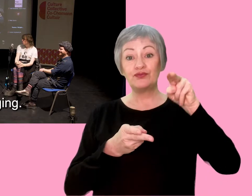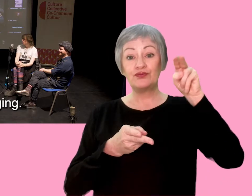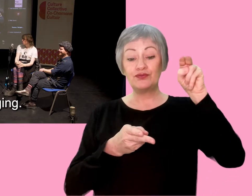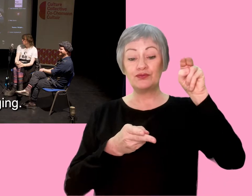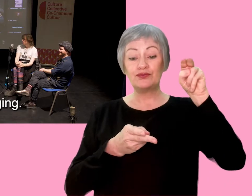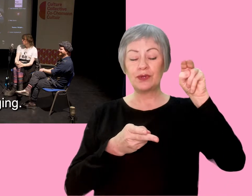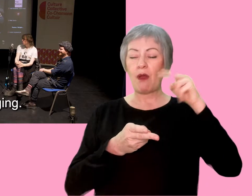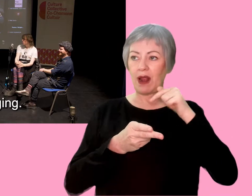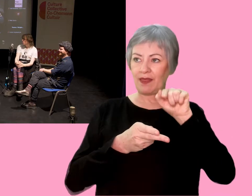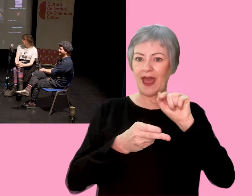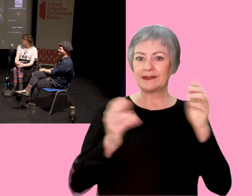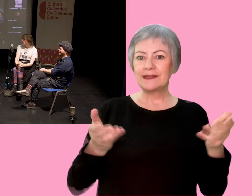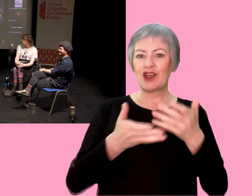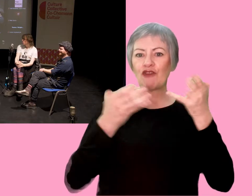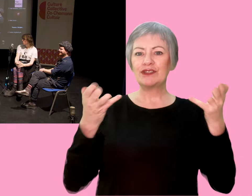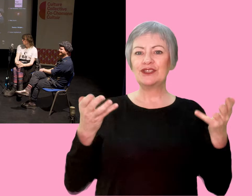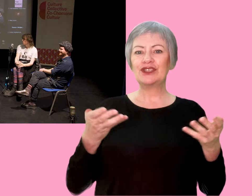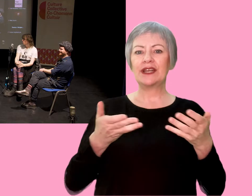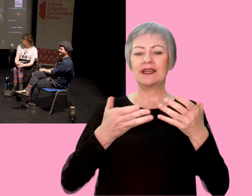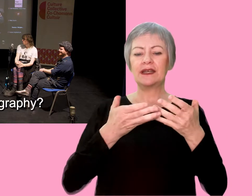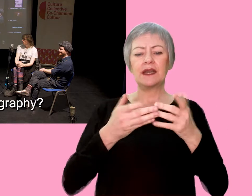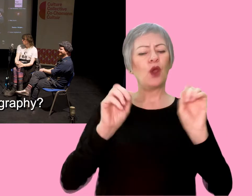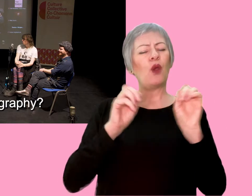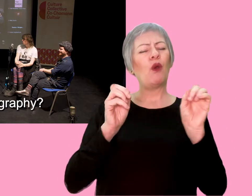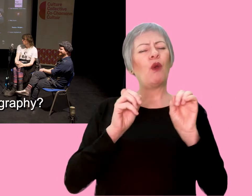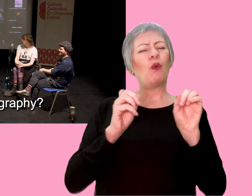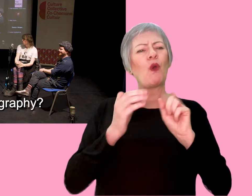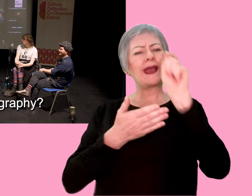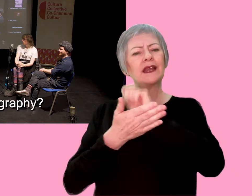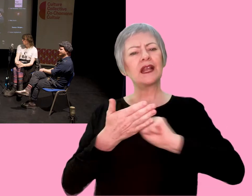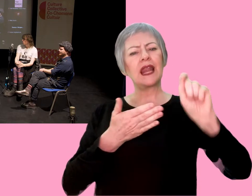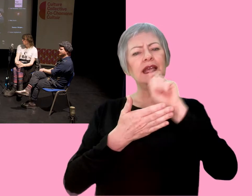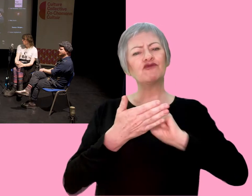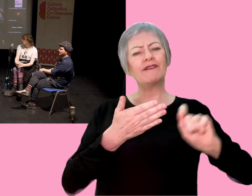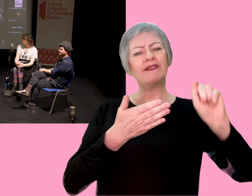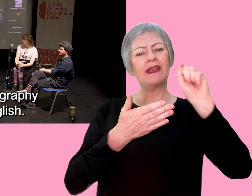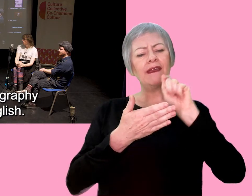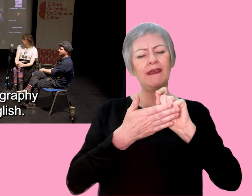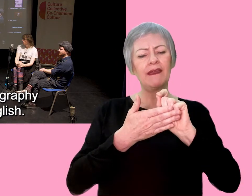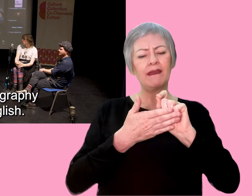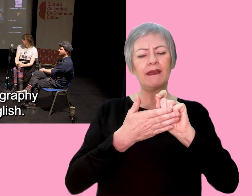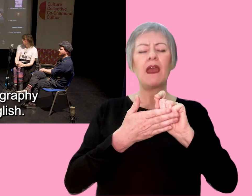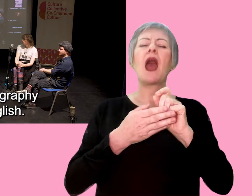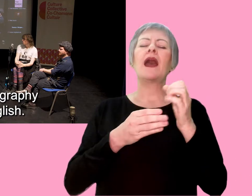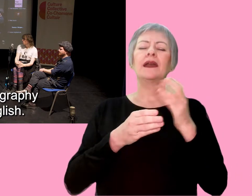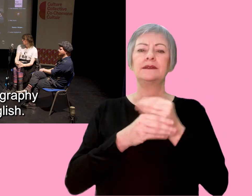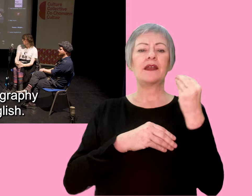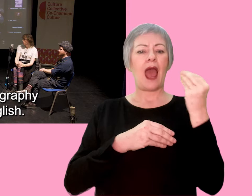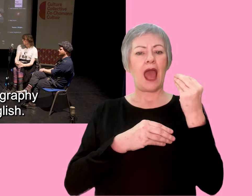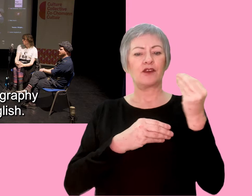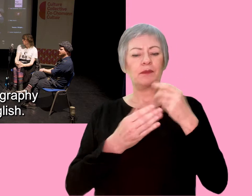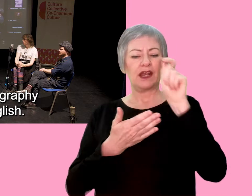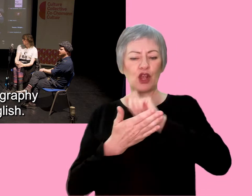is encouraging. Yeah. Yeah. Really good. And what kind of calligraphy? I done